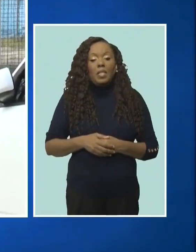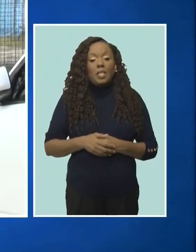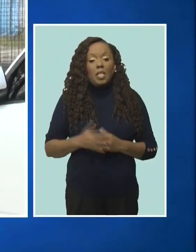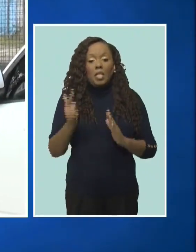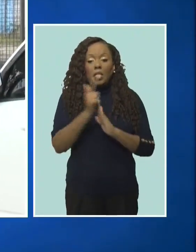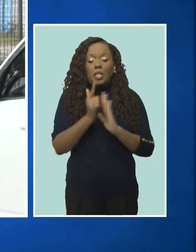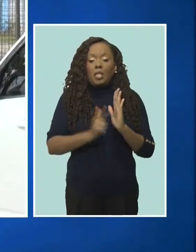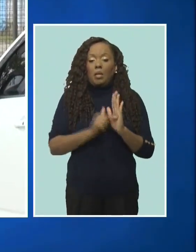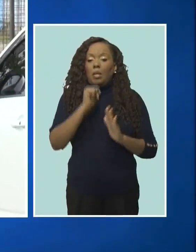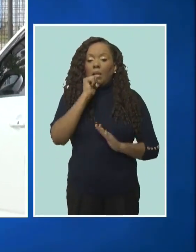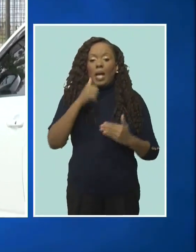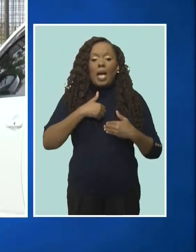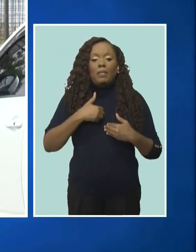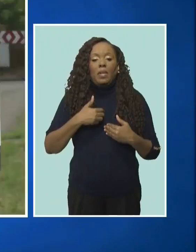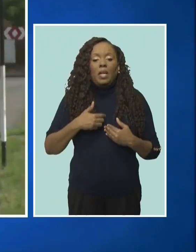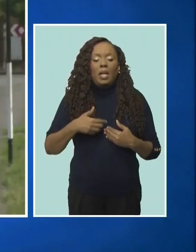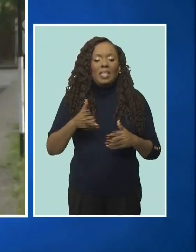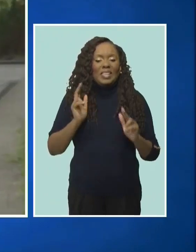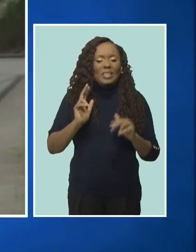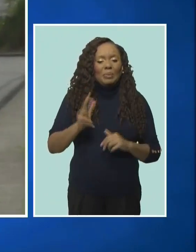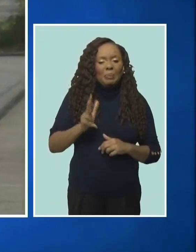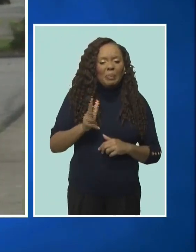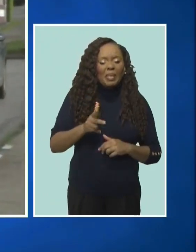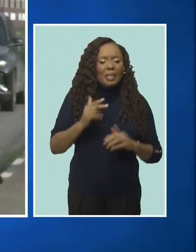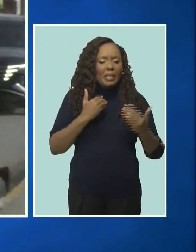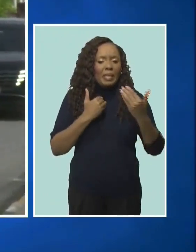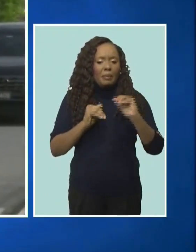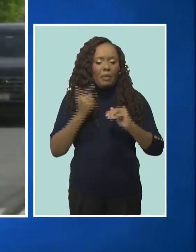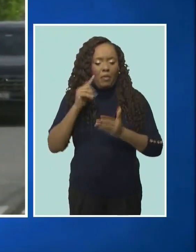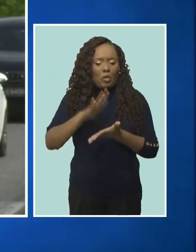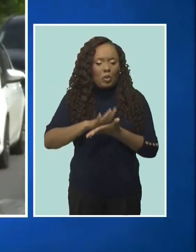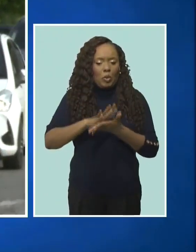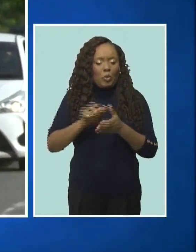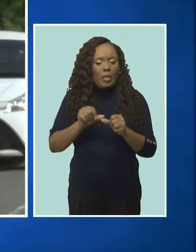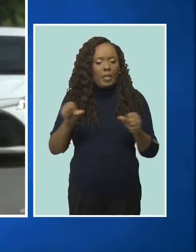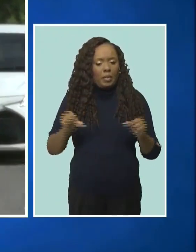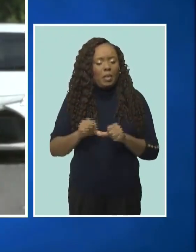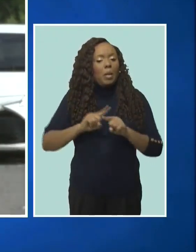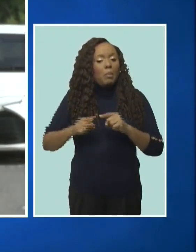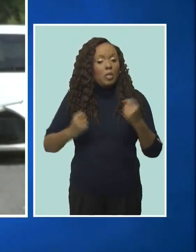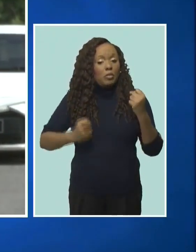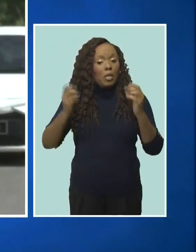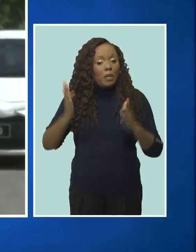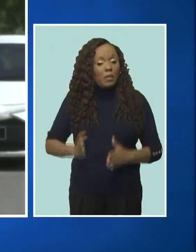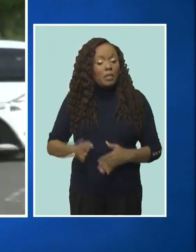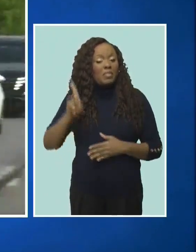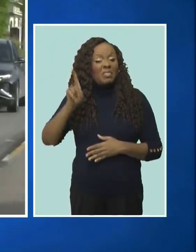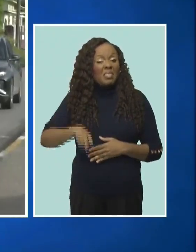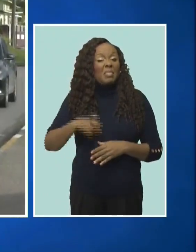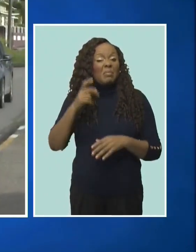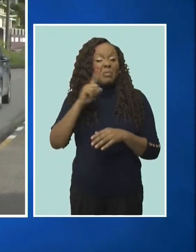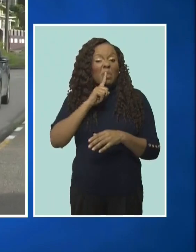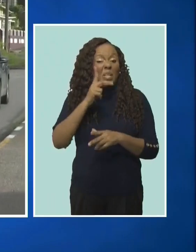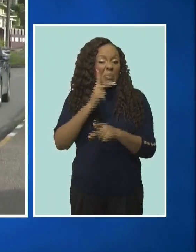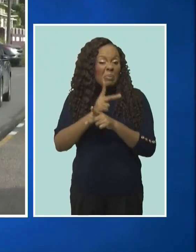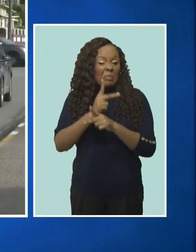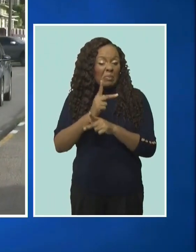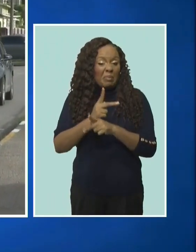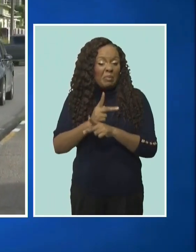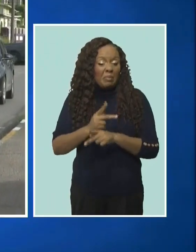school zones, drivers should use their discretion at all times. Onesta Henry, CBC